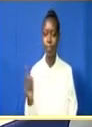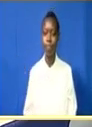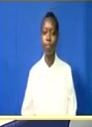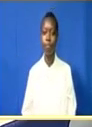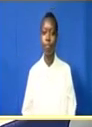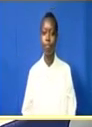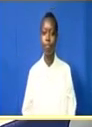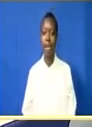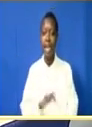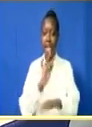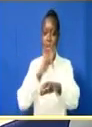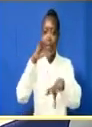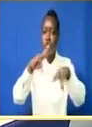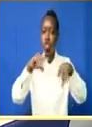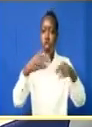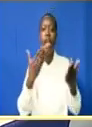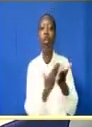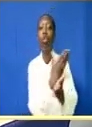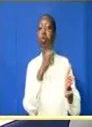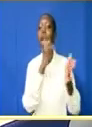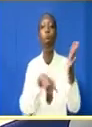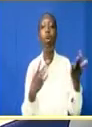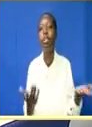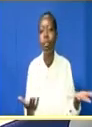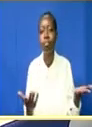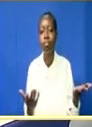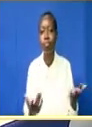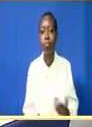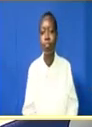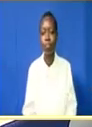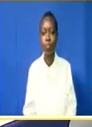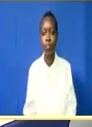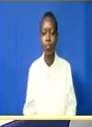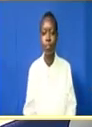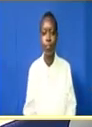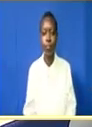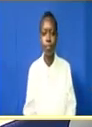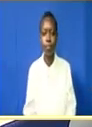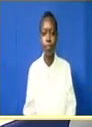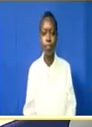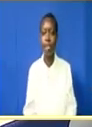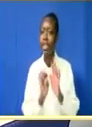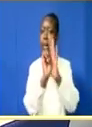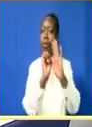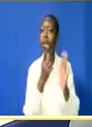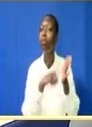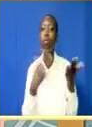soil erosion. Some of the effects of this soil being from moved from one place to another. Give me an example.